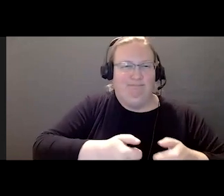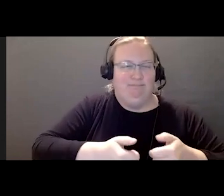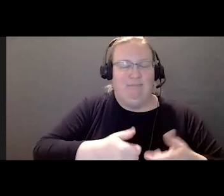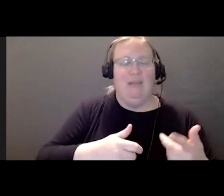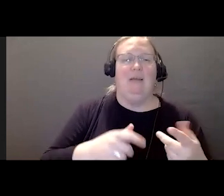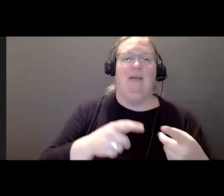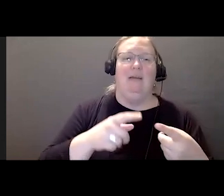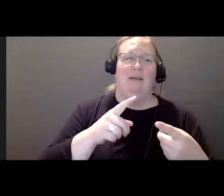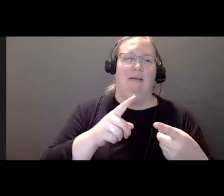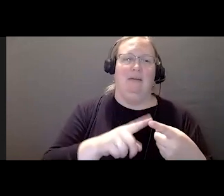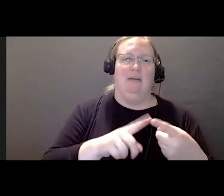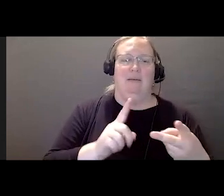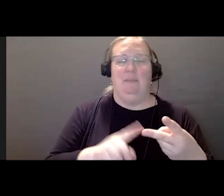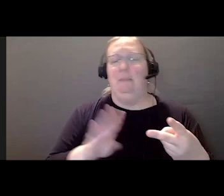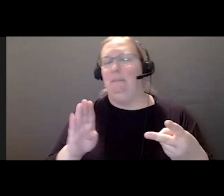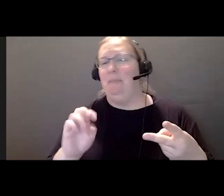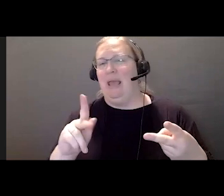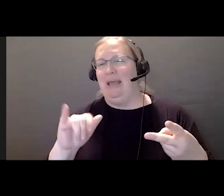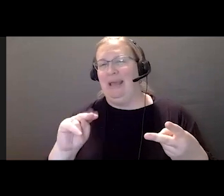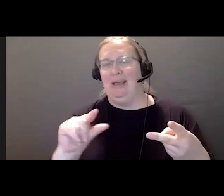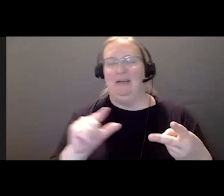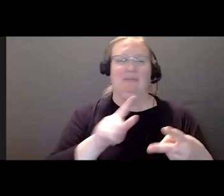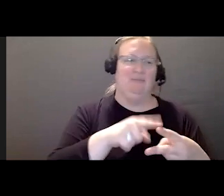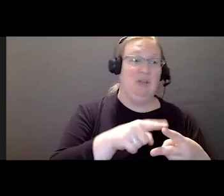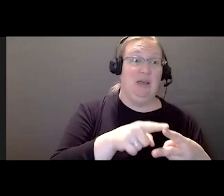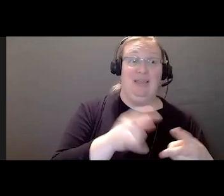day-to-day challenges. And I can be